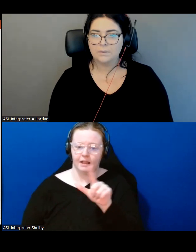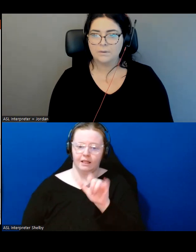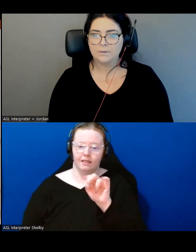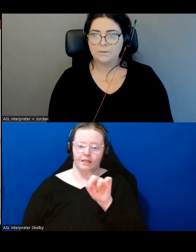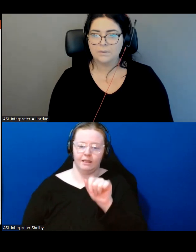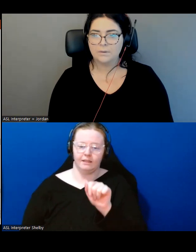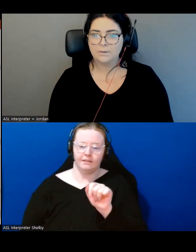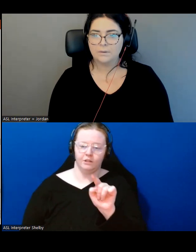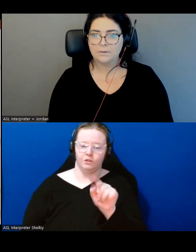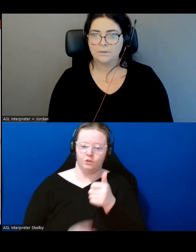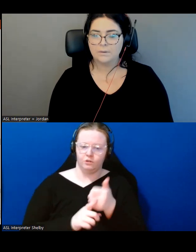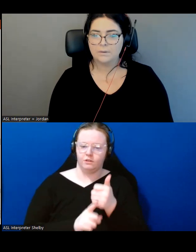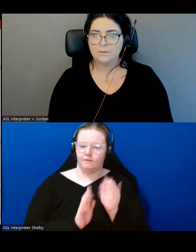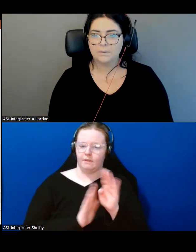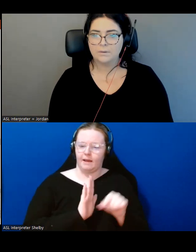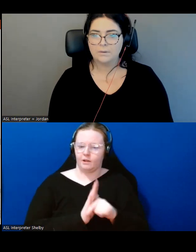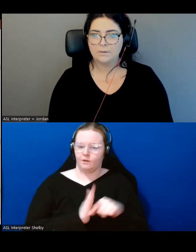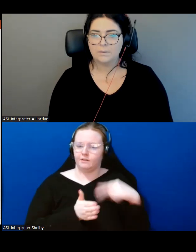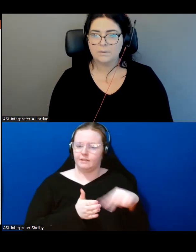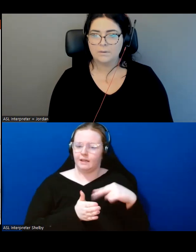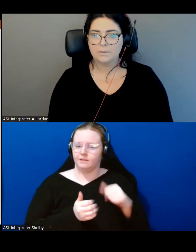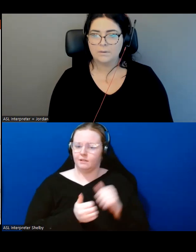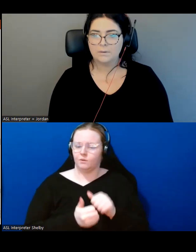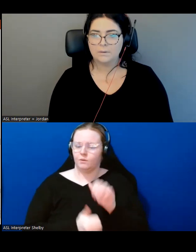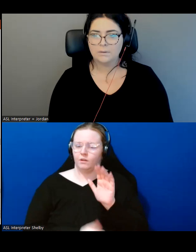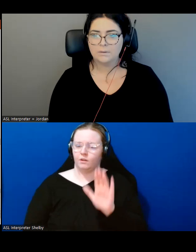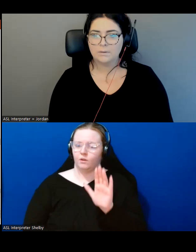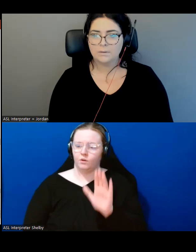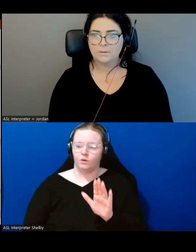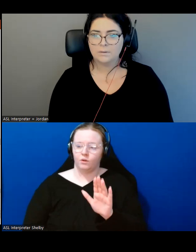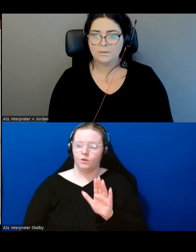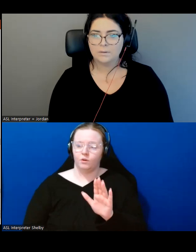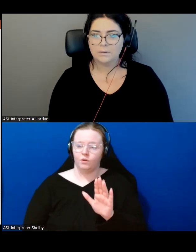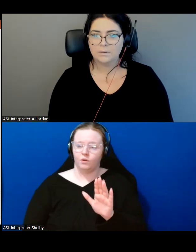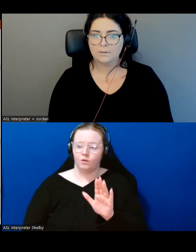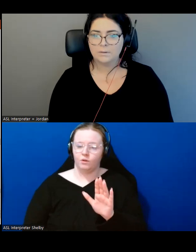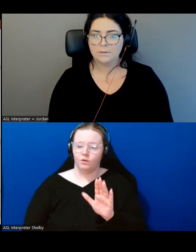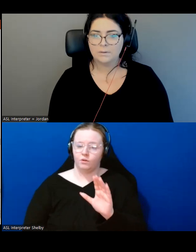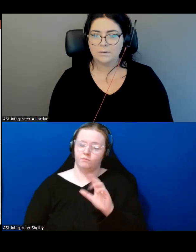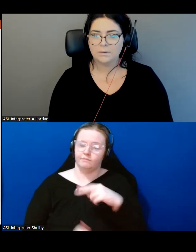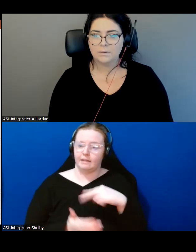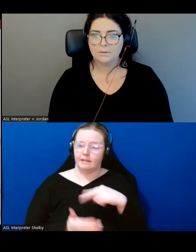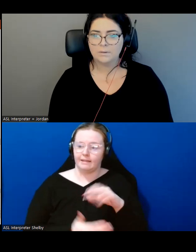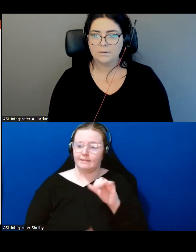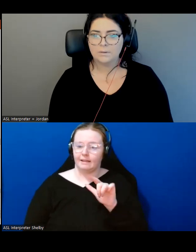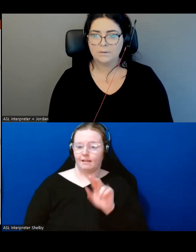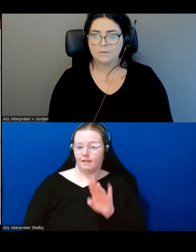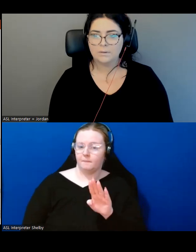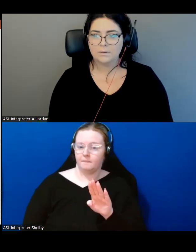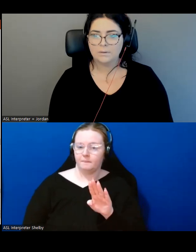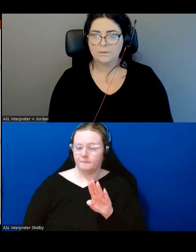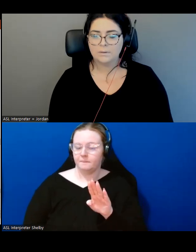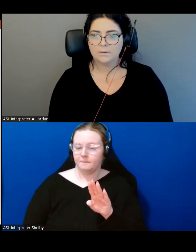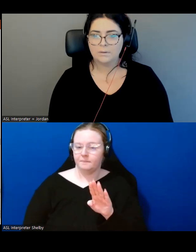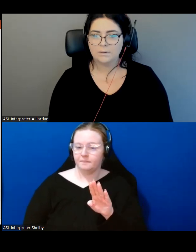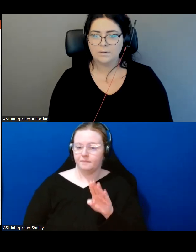on dancing with her Eastport Dancing Square Dancers Club. And they came to one of our